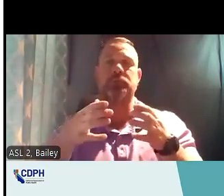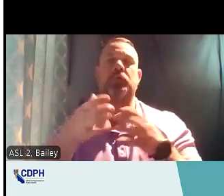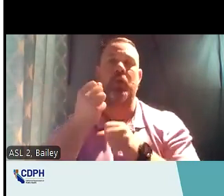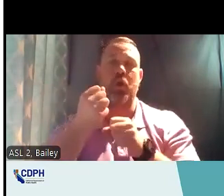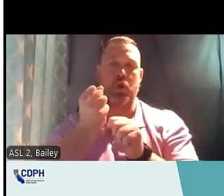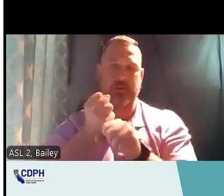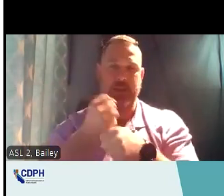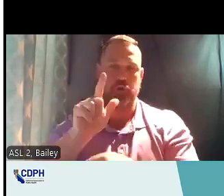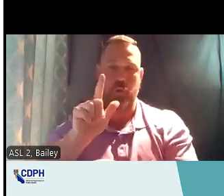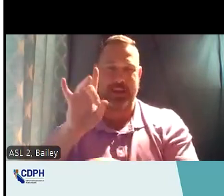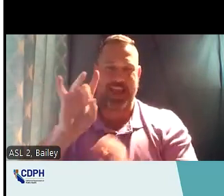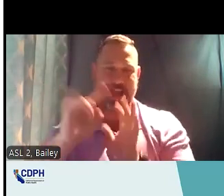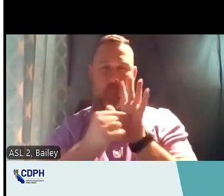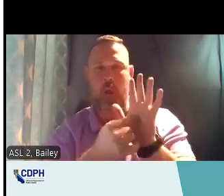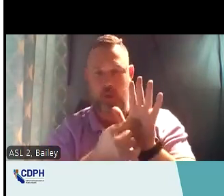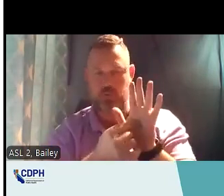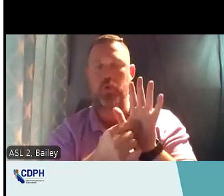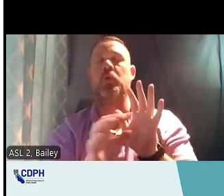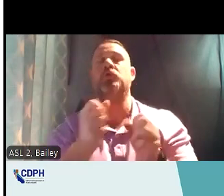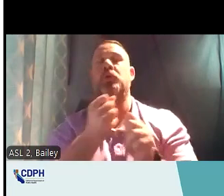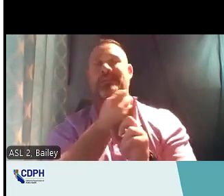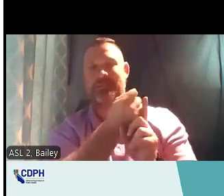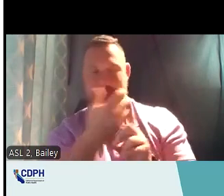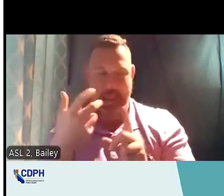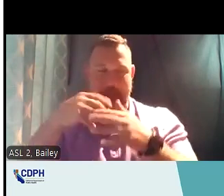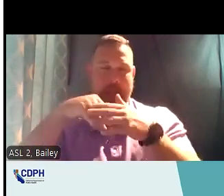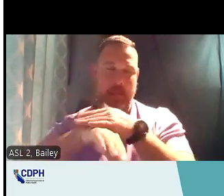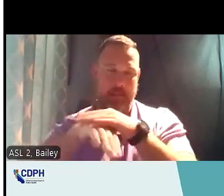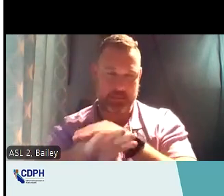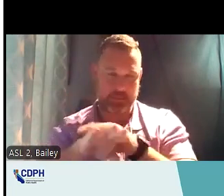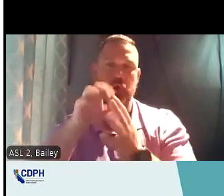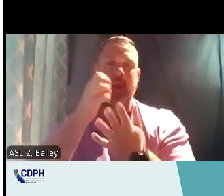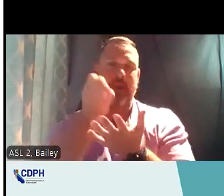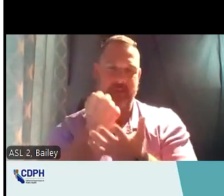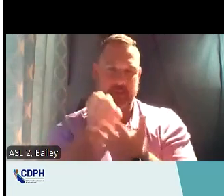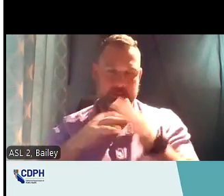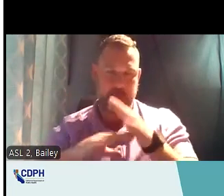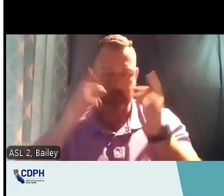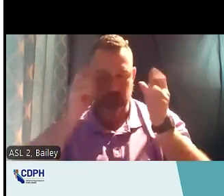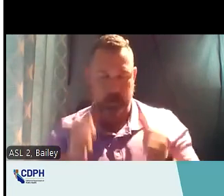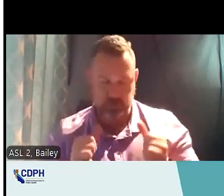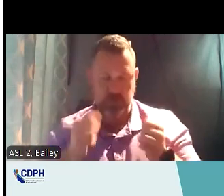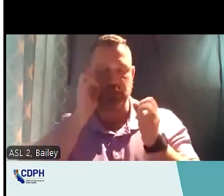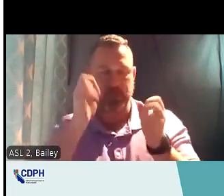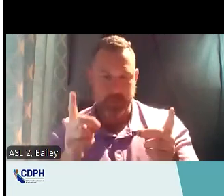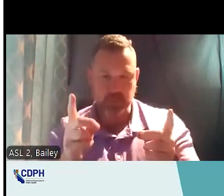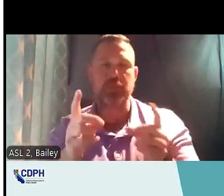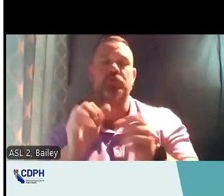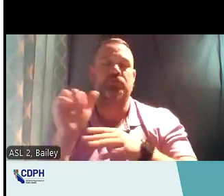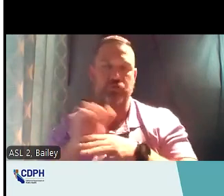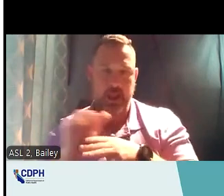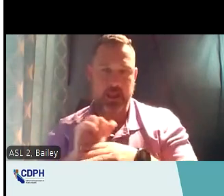modules. This project aims to expand access to evidence-based dementia-related education and training